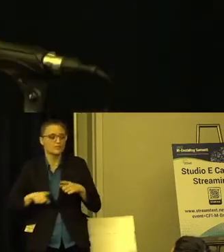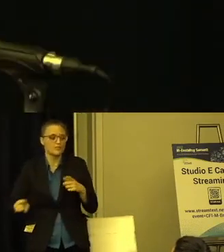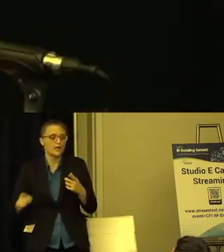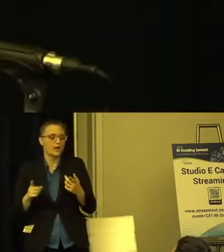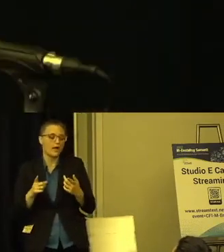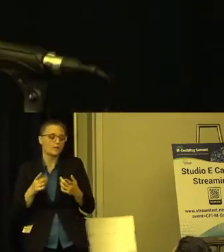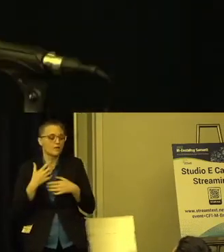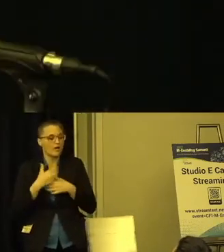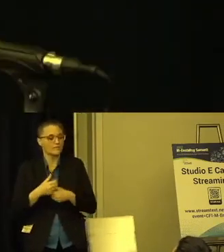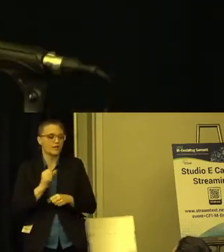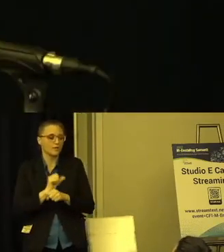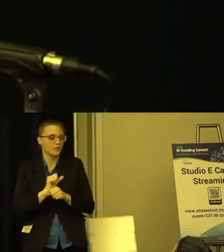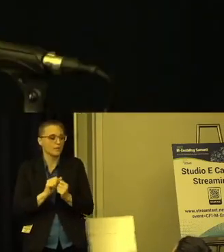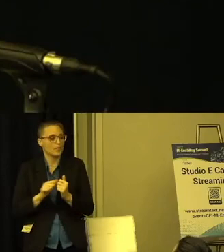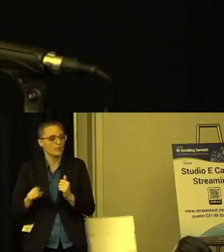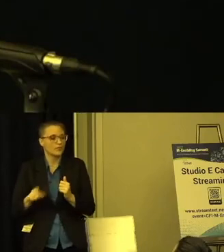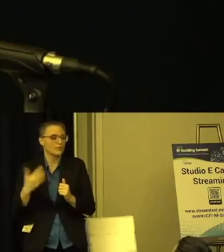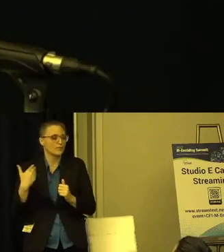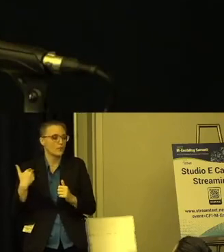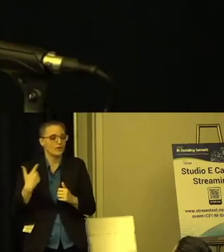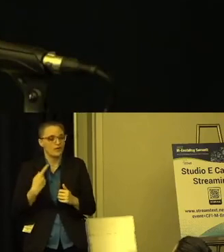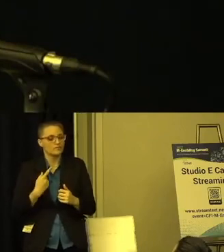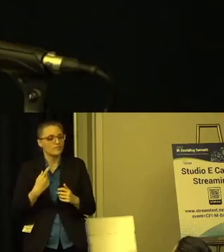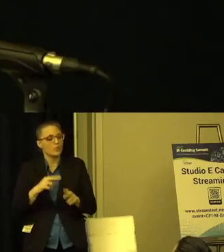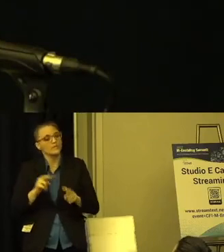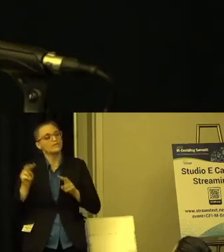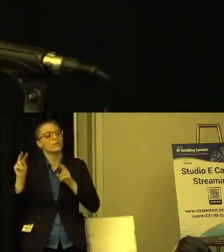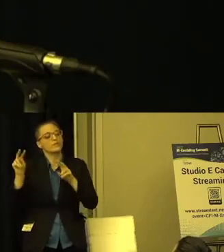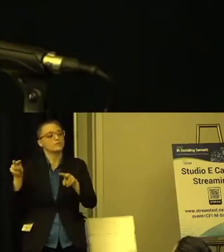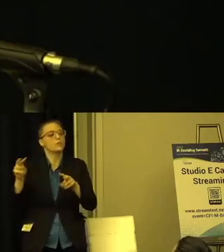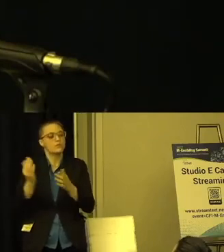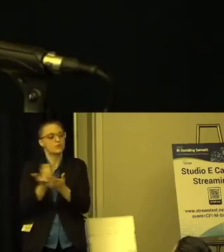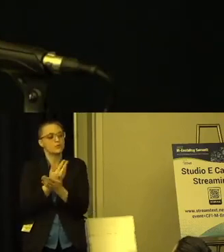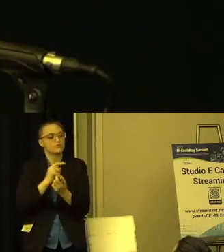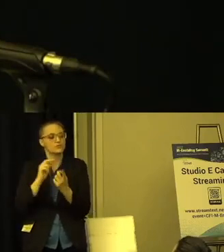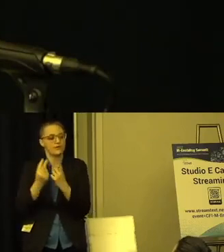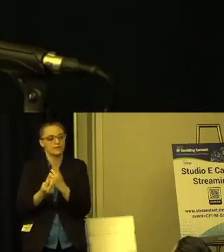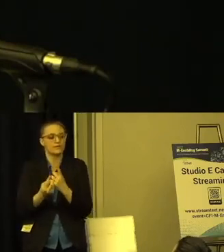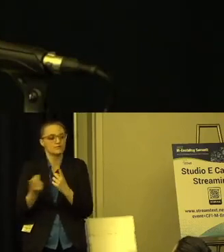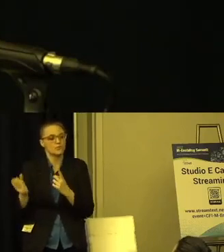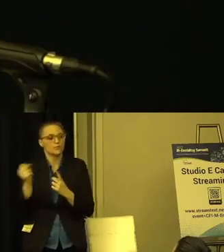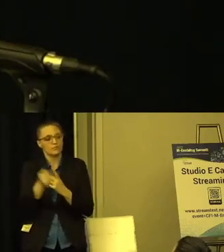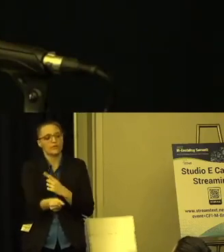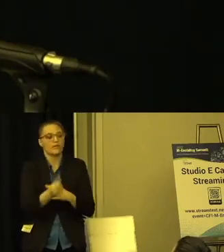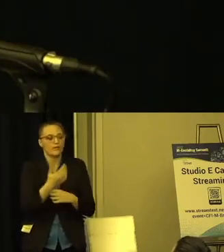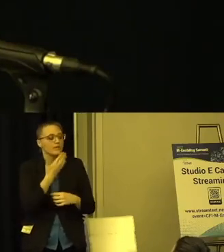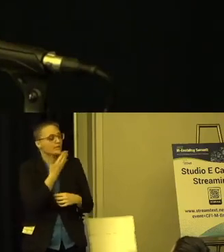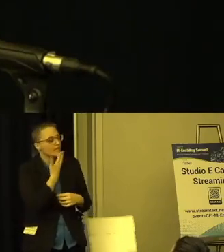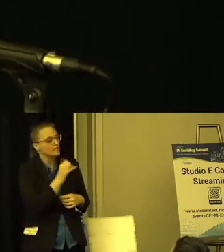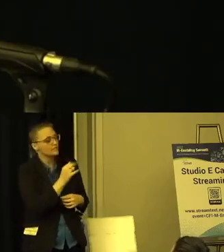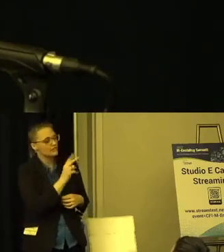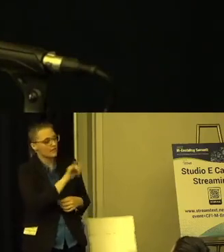worked with you, and I'm really looking forward to the new perspectives you bring in. Thank you, Shadi.